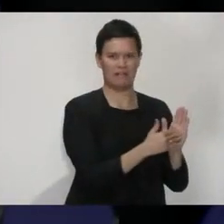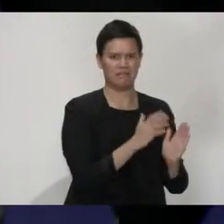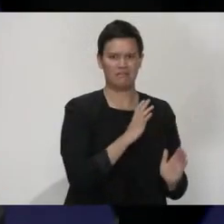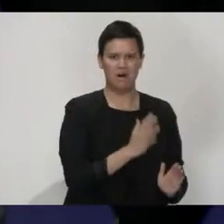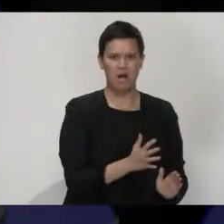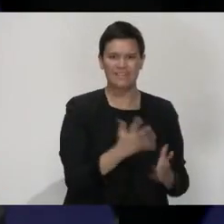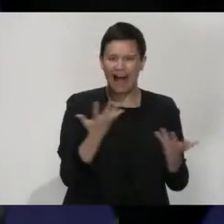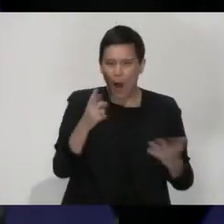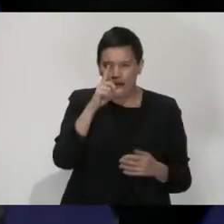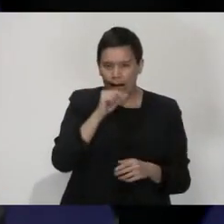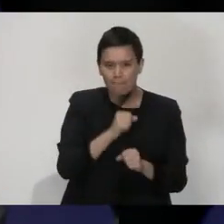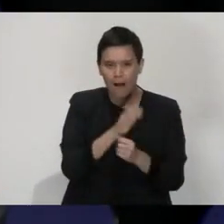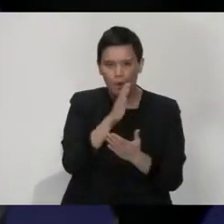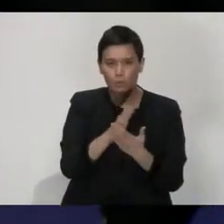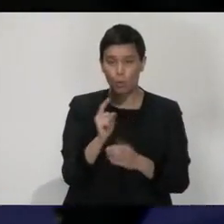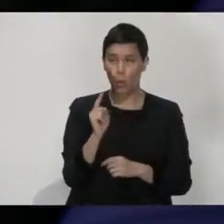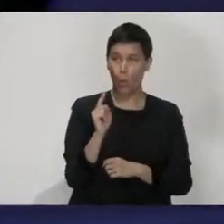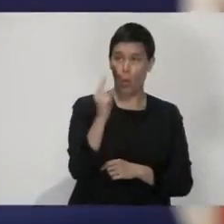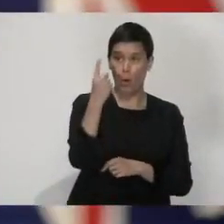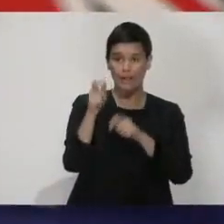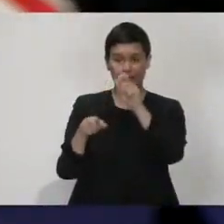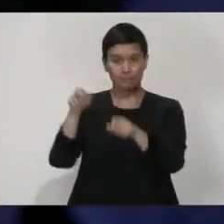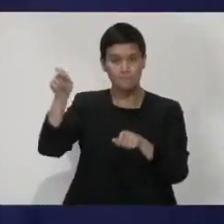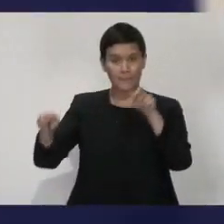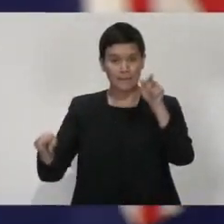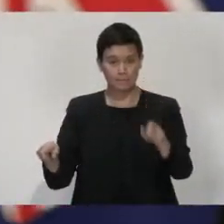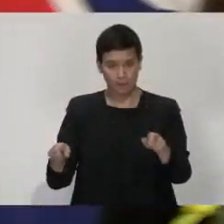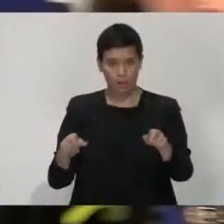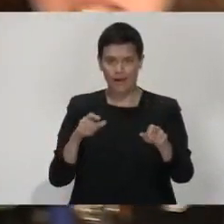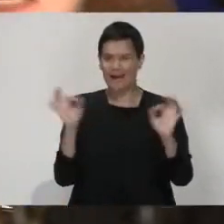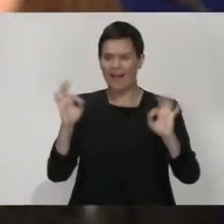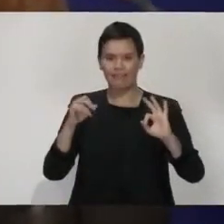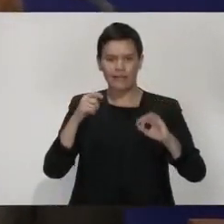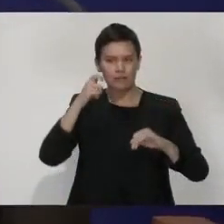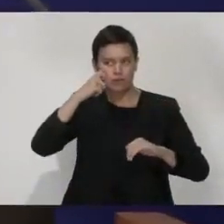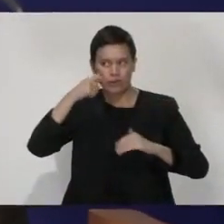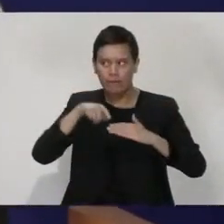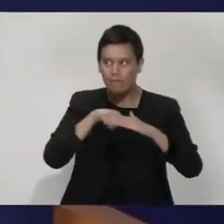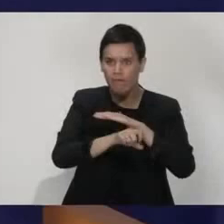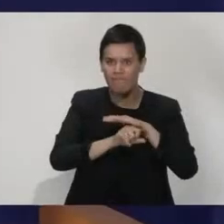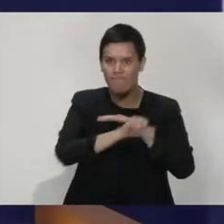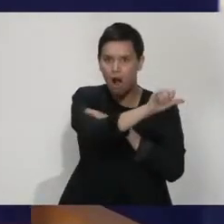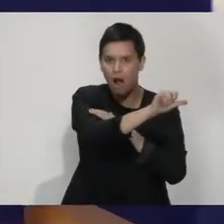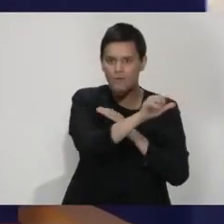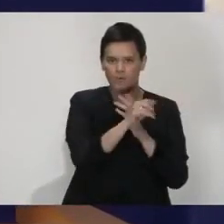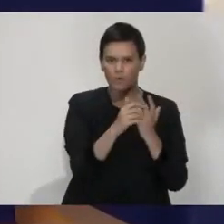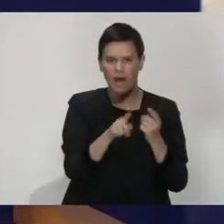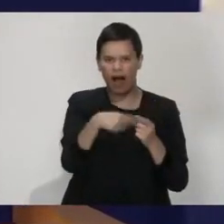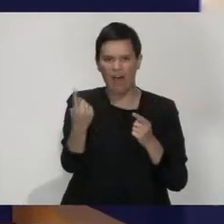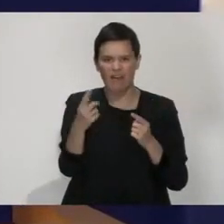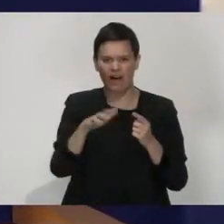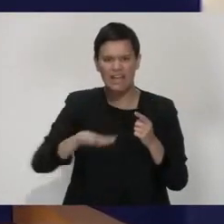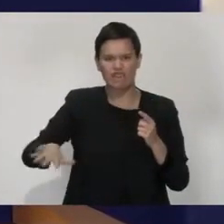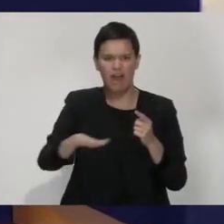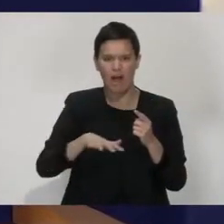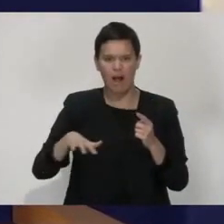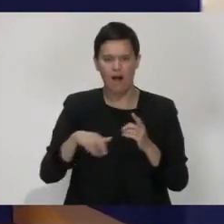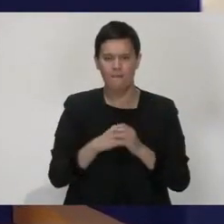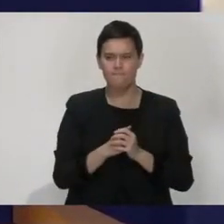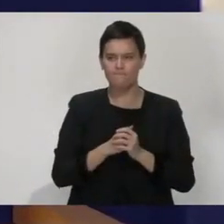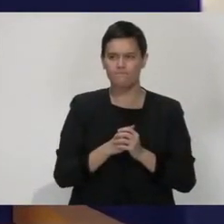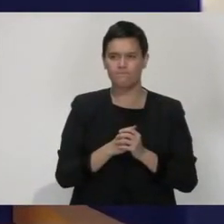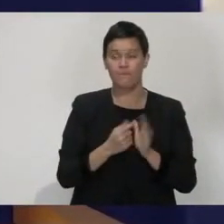shouldn't have? On those particular things, we'll have to get more details and then pass that on to the appropriate